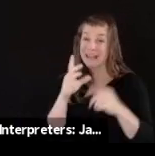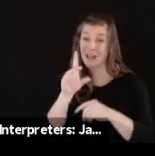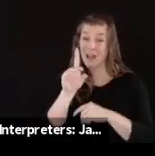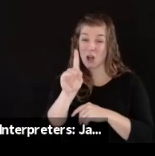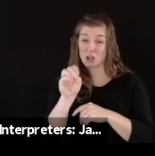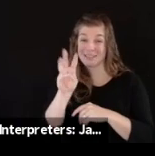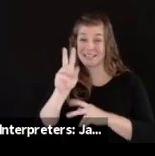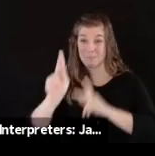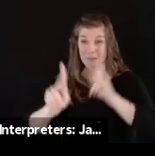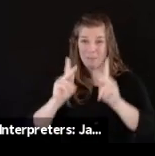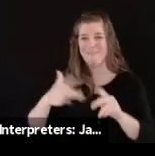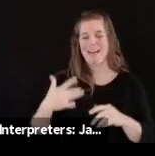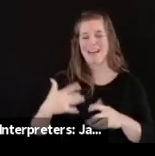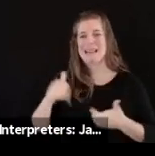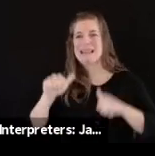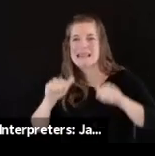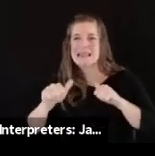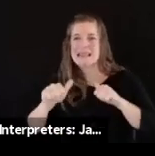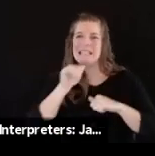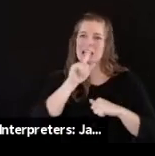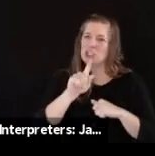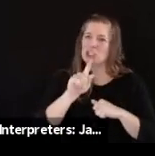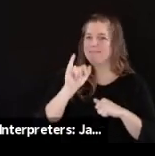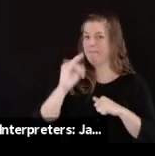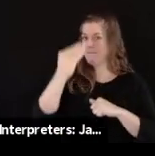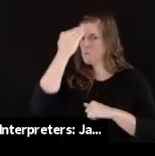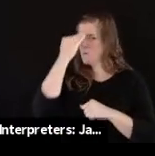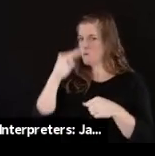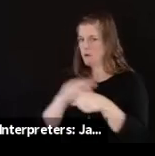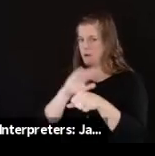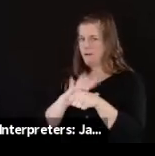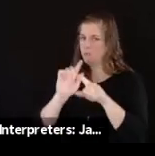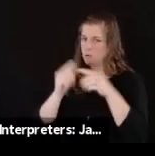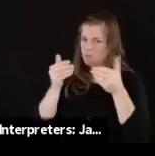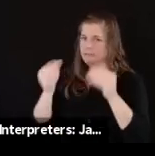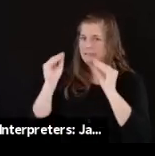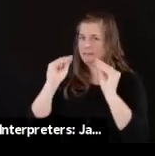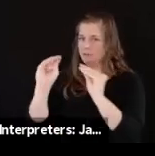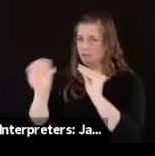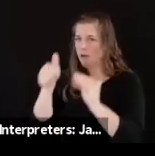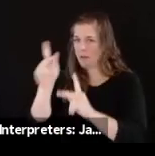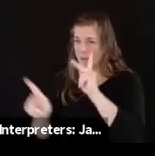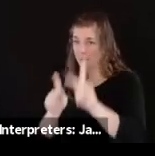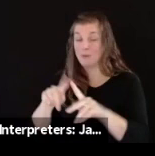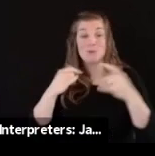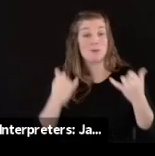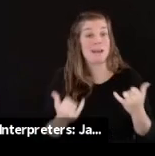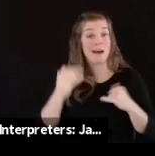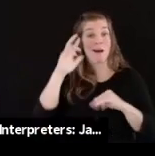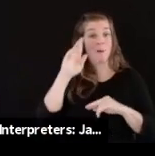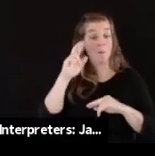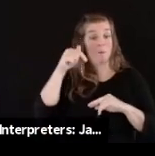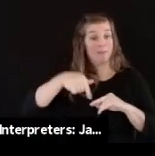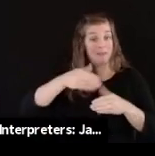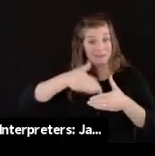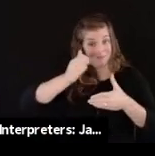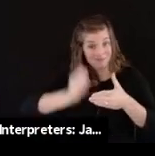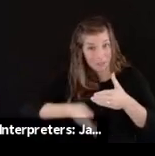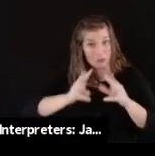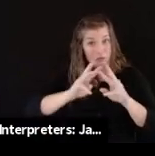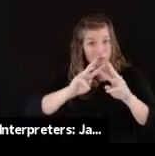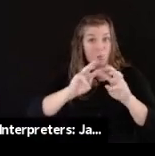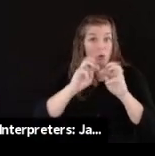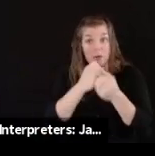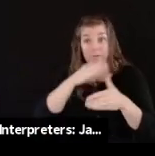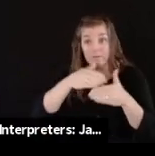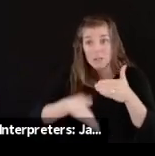felt unsure. So my hope is that by the time that we are done with this session, you will have additional skills to translate into